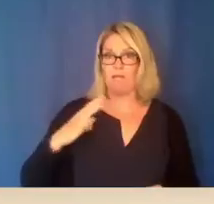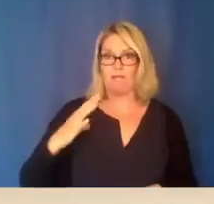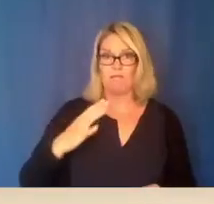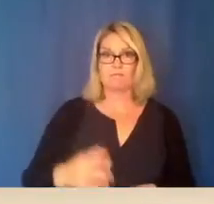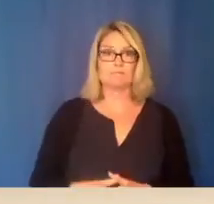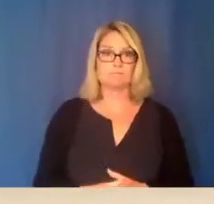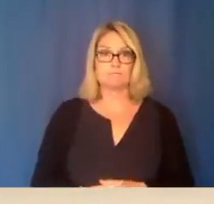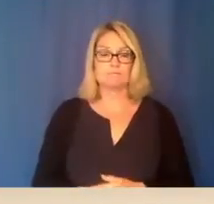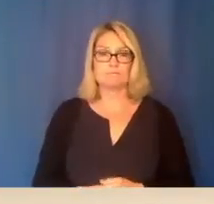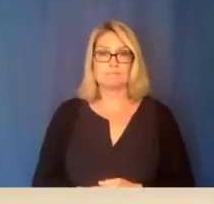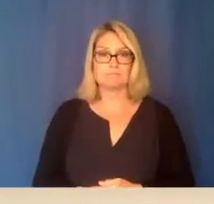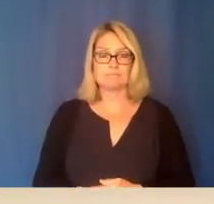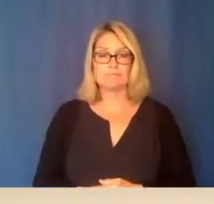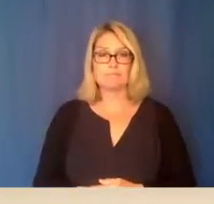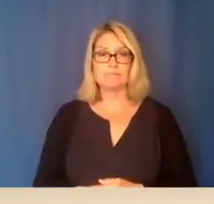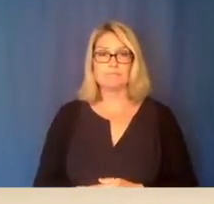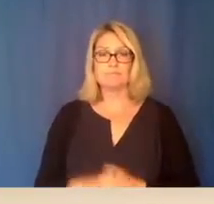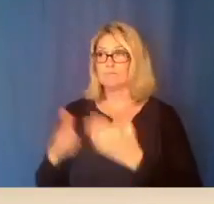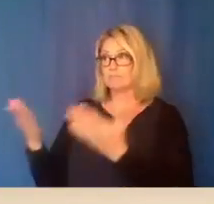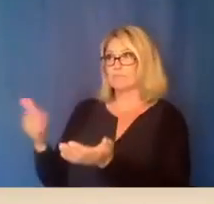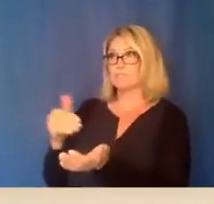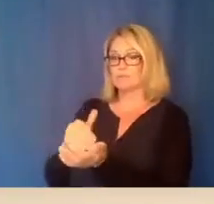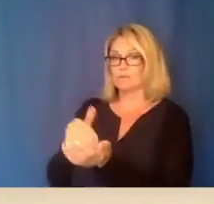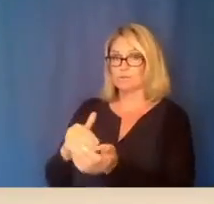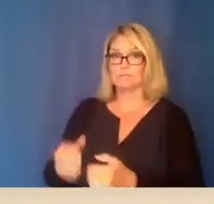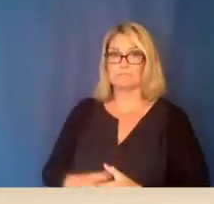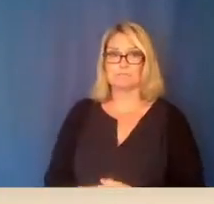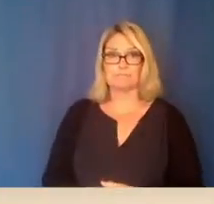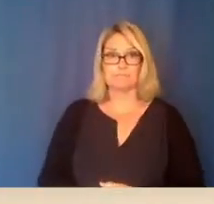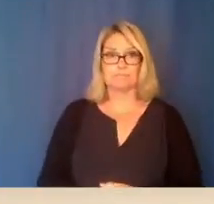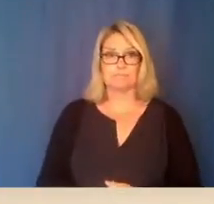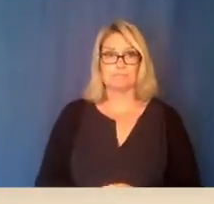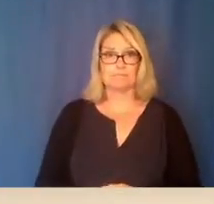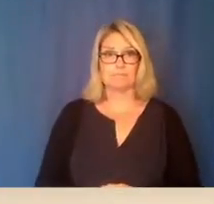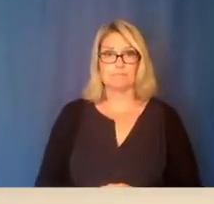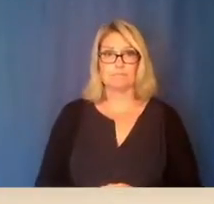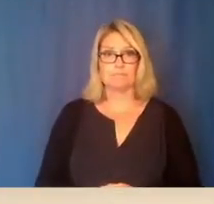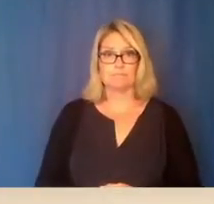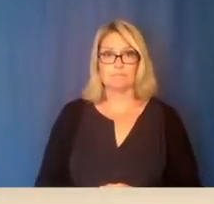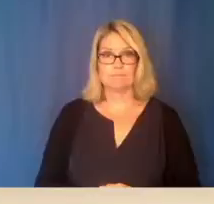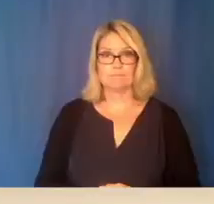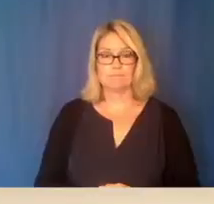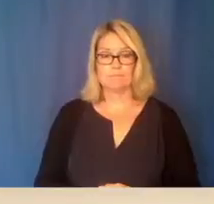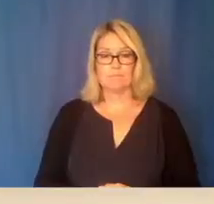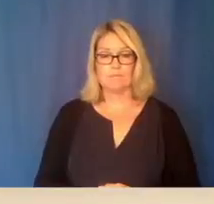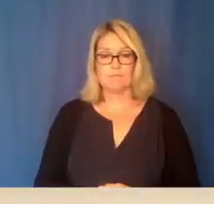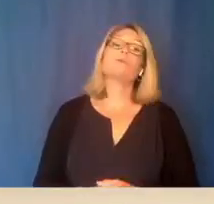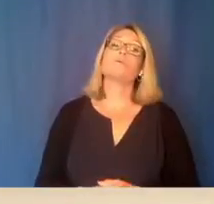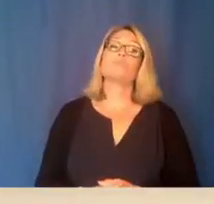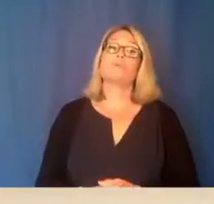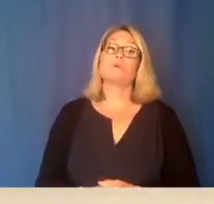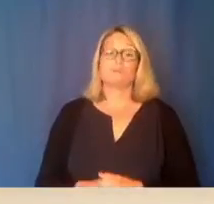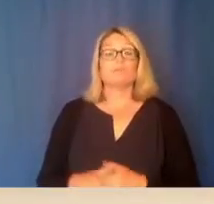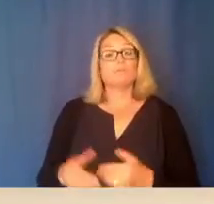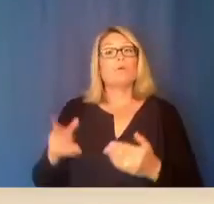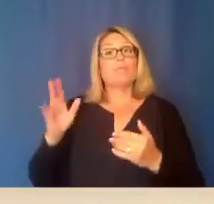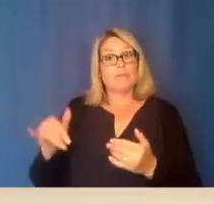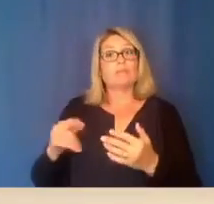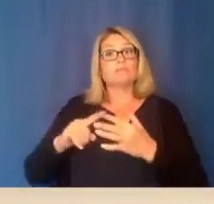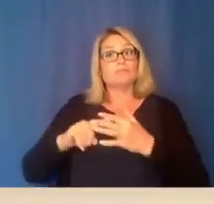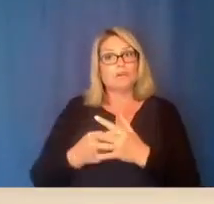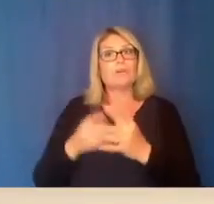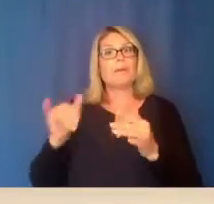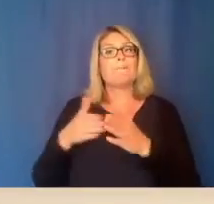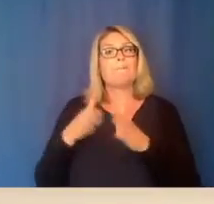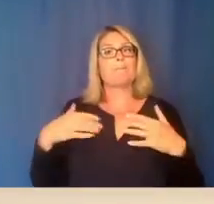it's certainly a sign that we are easing out of easing up on public health measures,